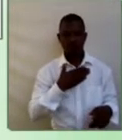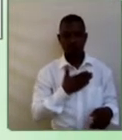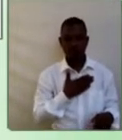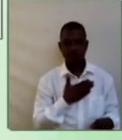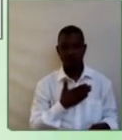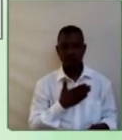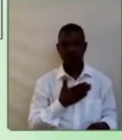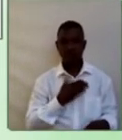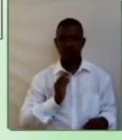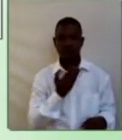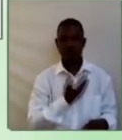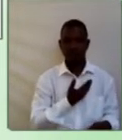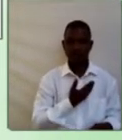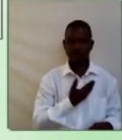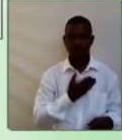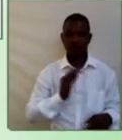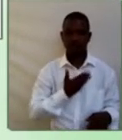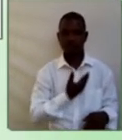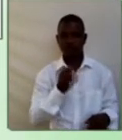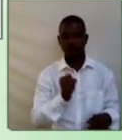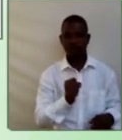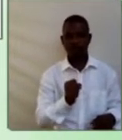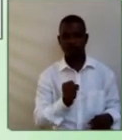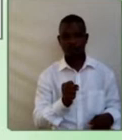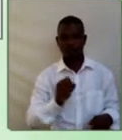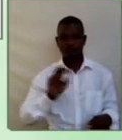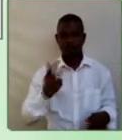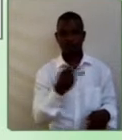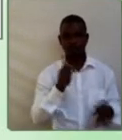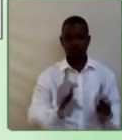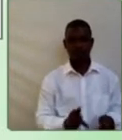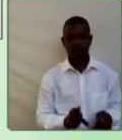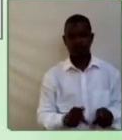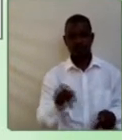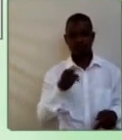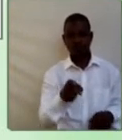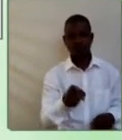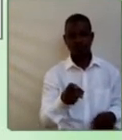mine, our, ours. Second person,